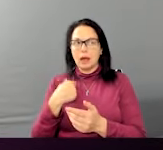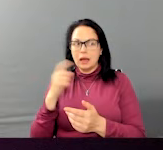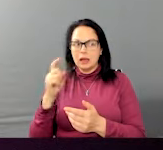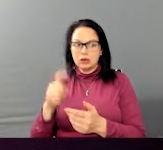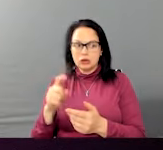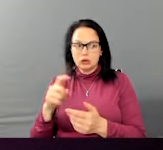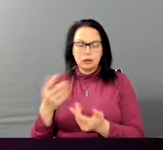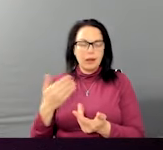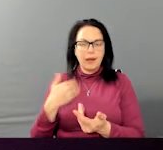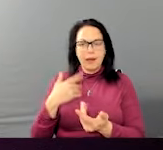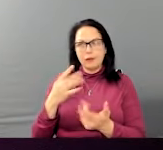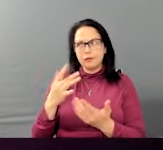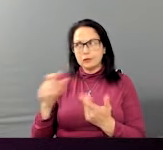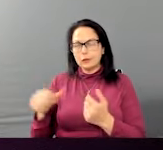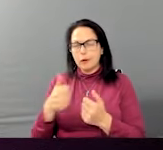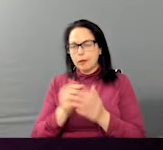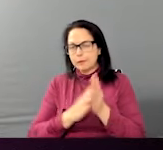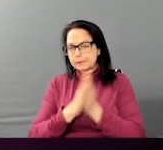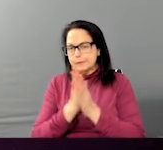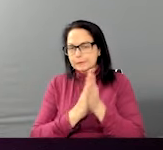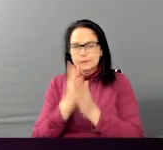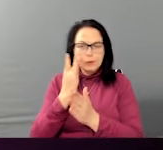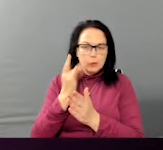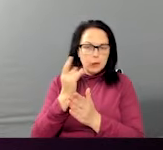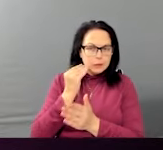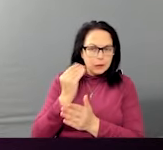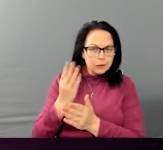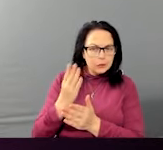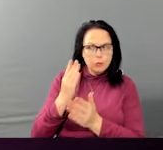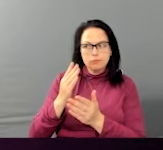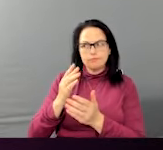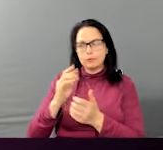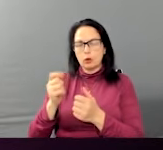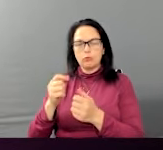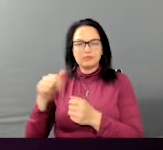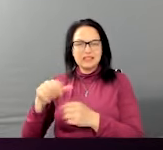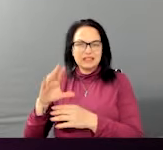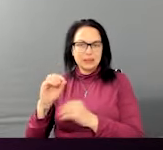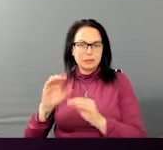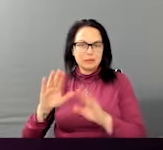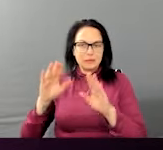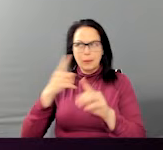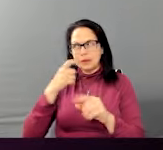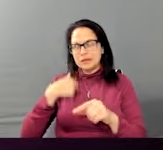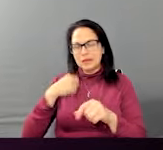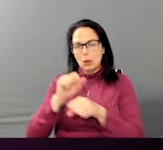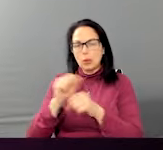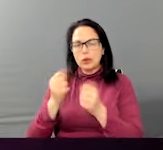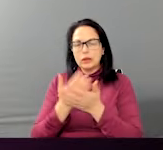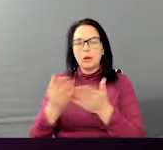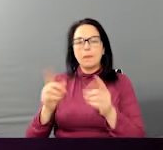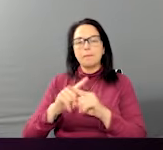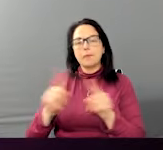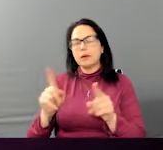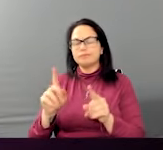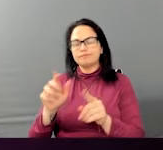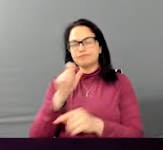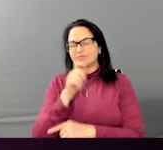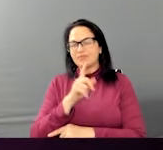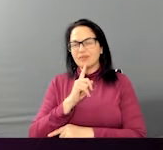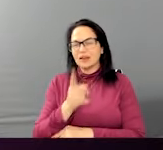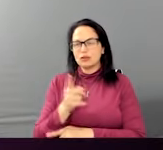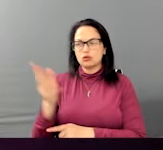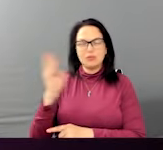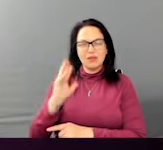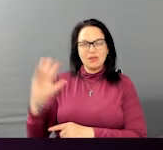ulterior motives in telling you how great it is because now I'm part of the company. But if you're worried about that, you can go watch talks that I gave before I joined the company, before